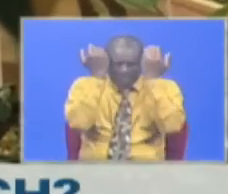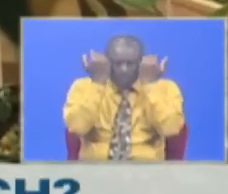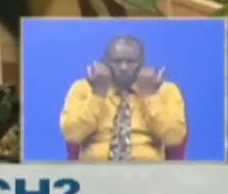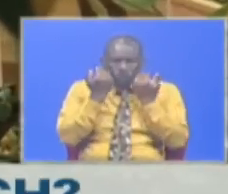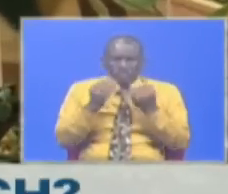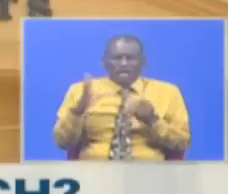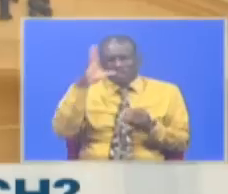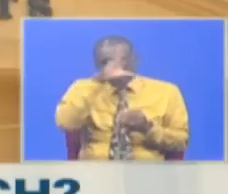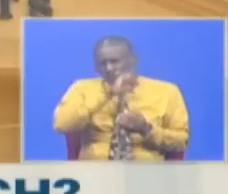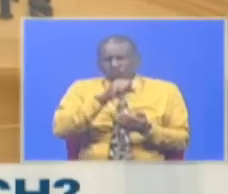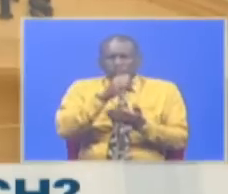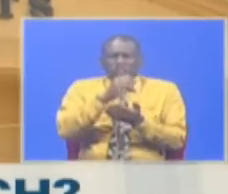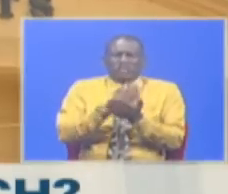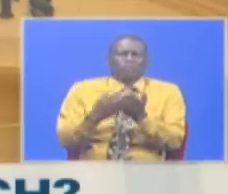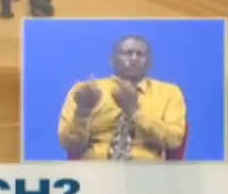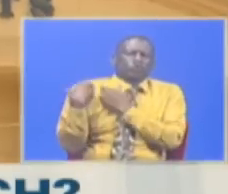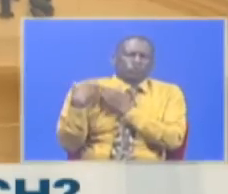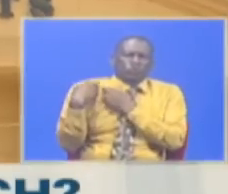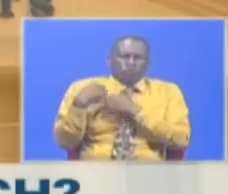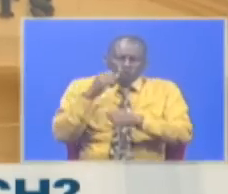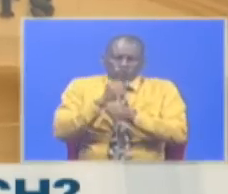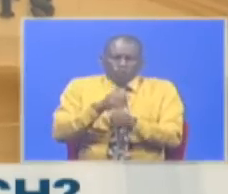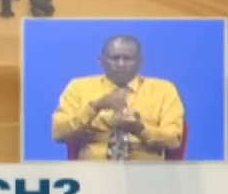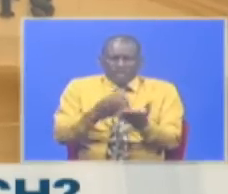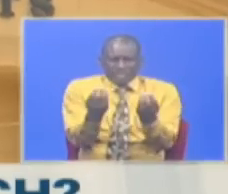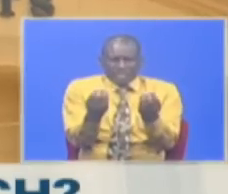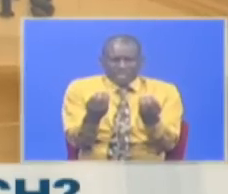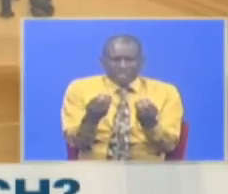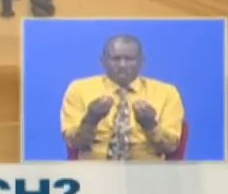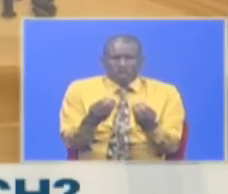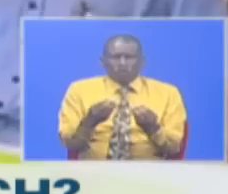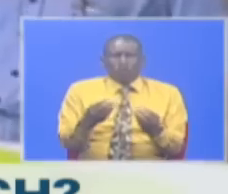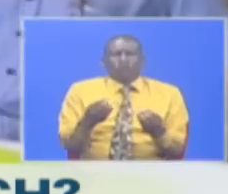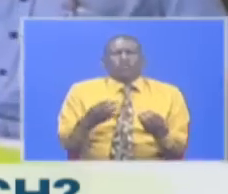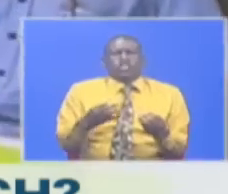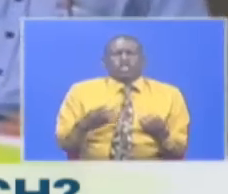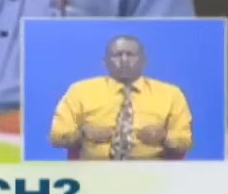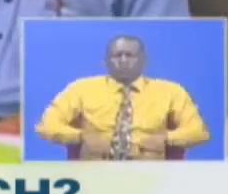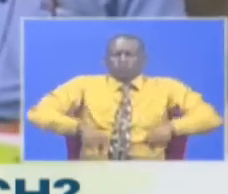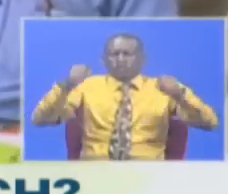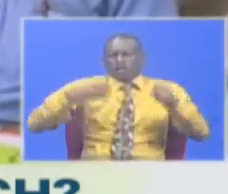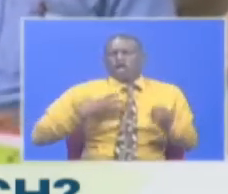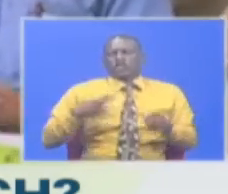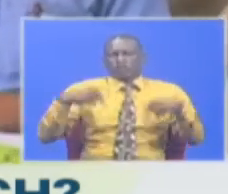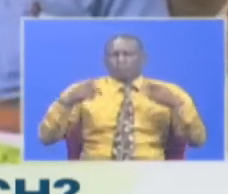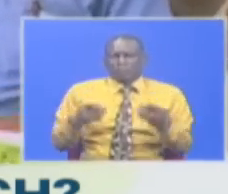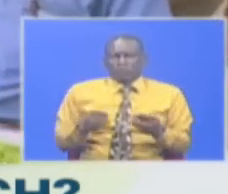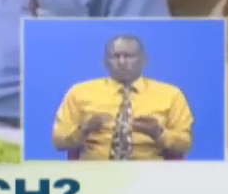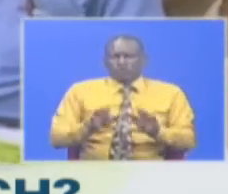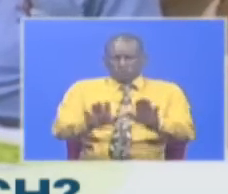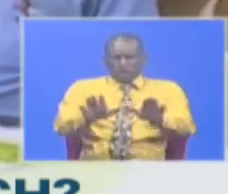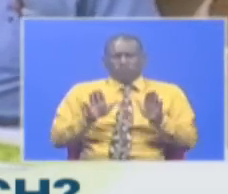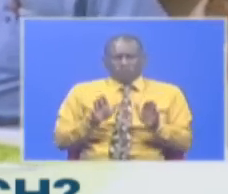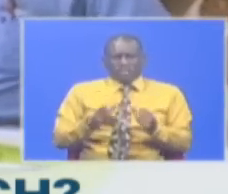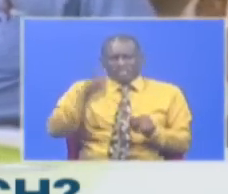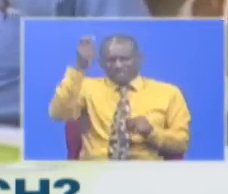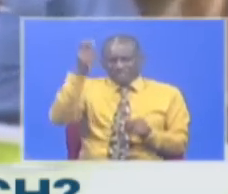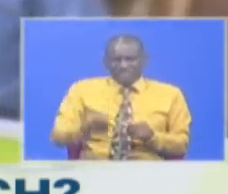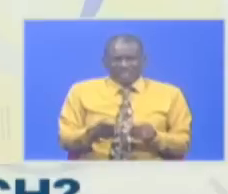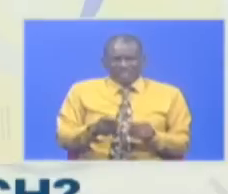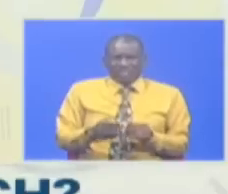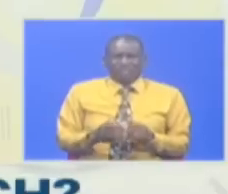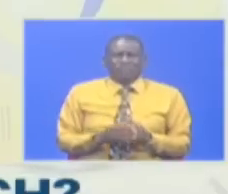some responsibility for making it easier for the big fish to skirt accountability, the investigative authorities are not